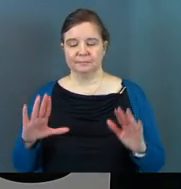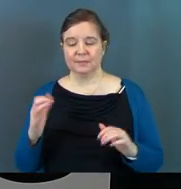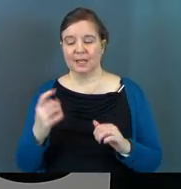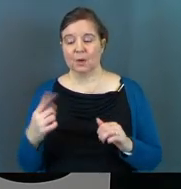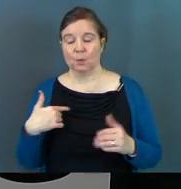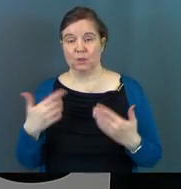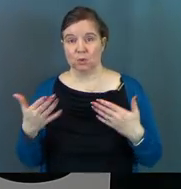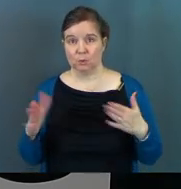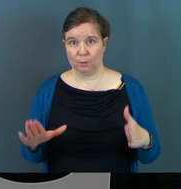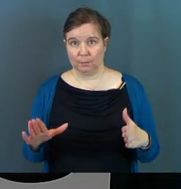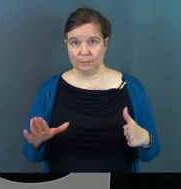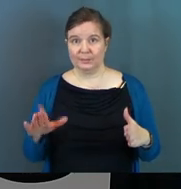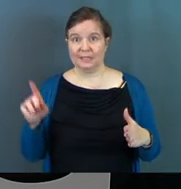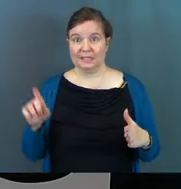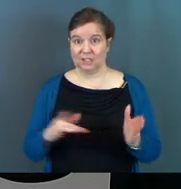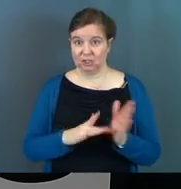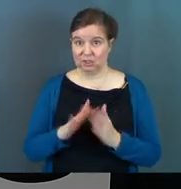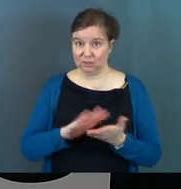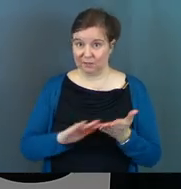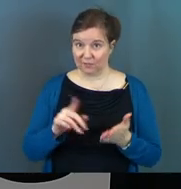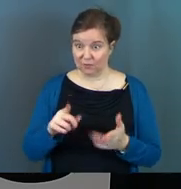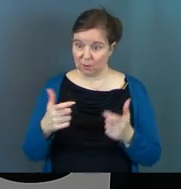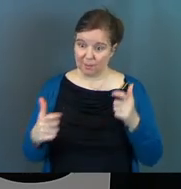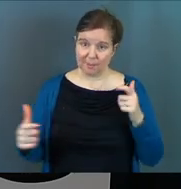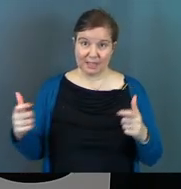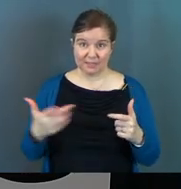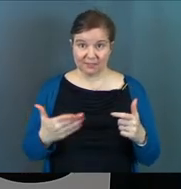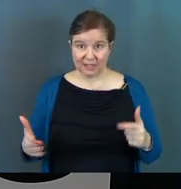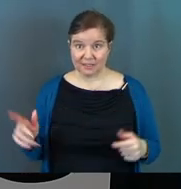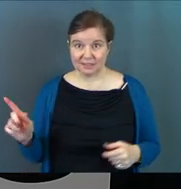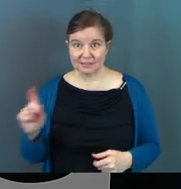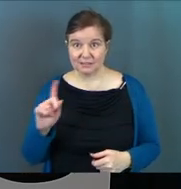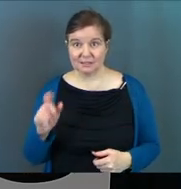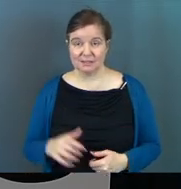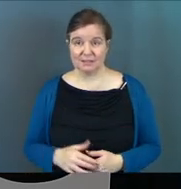Anybody in this room need Jesus to forgive you massive things?